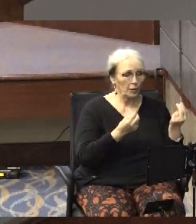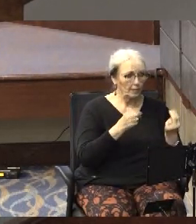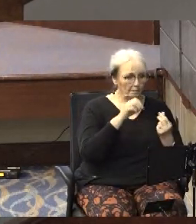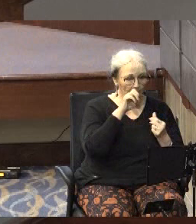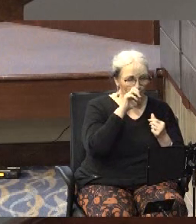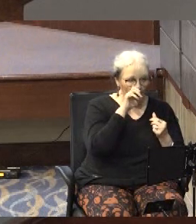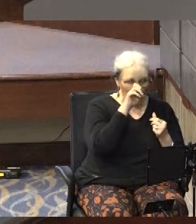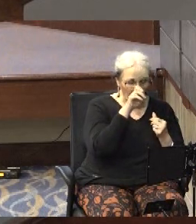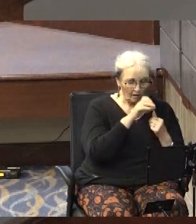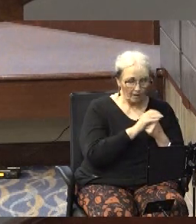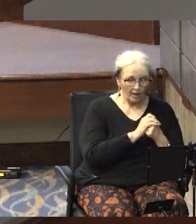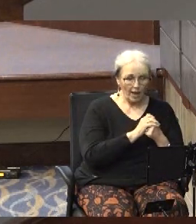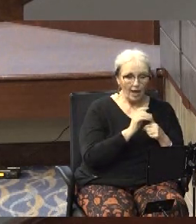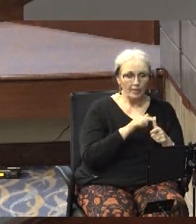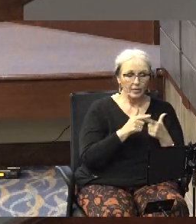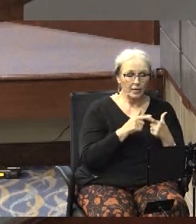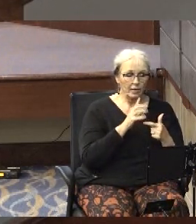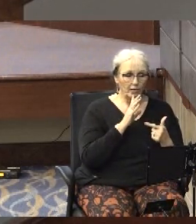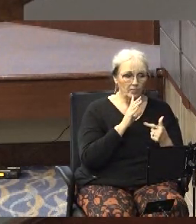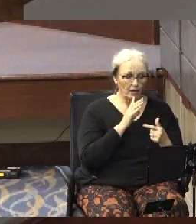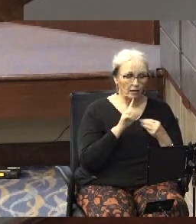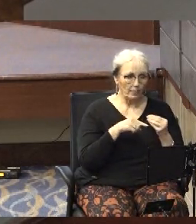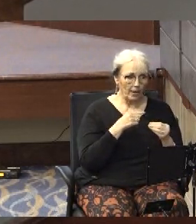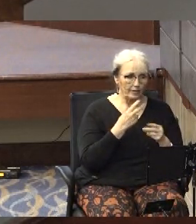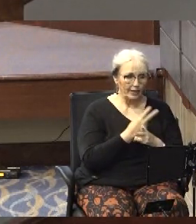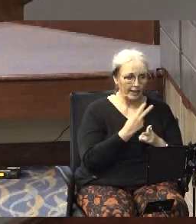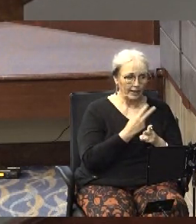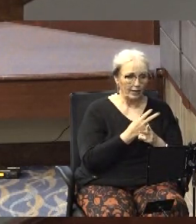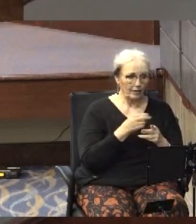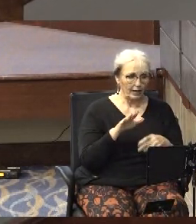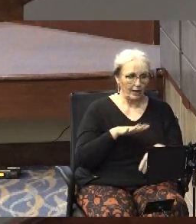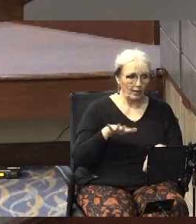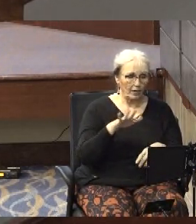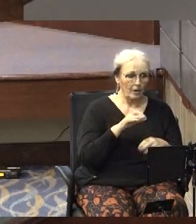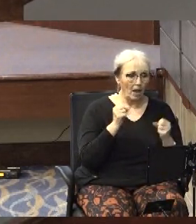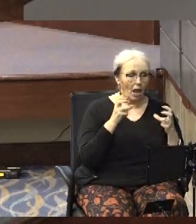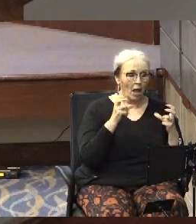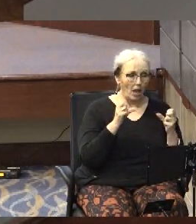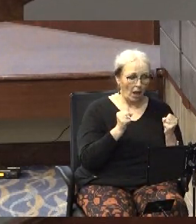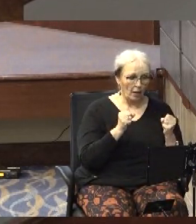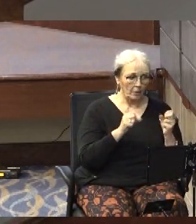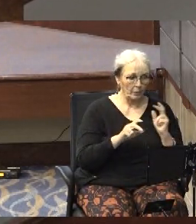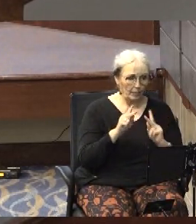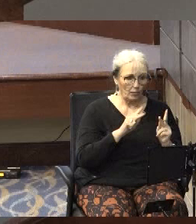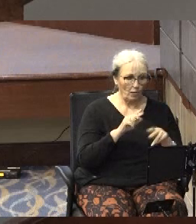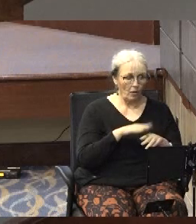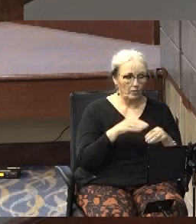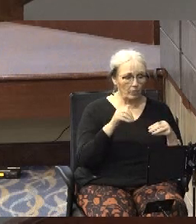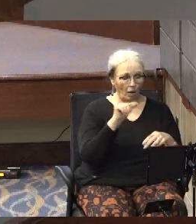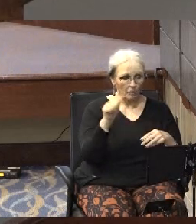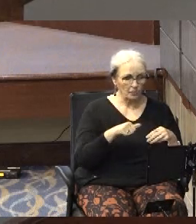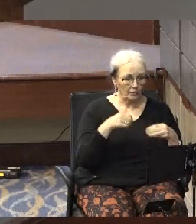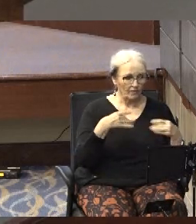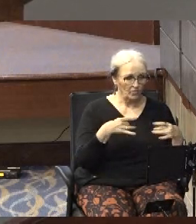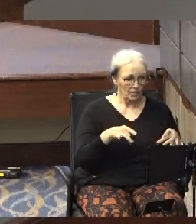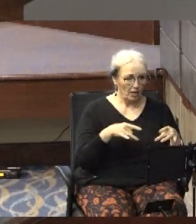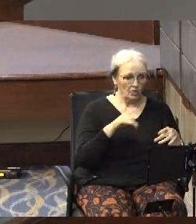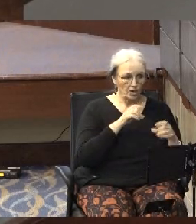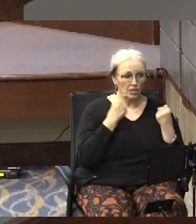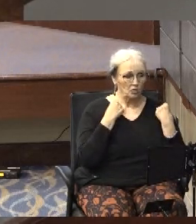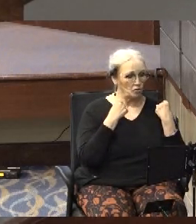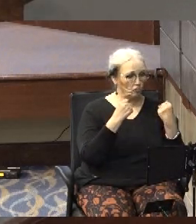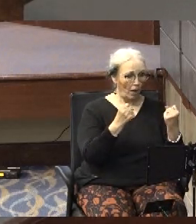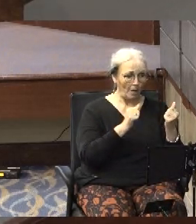Meg Salone is talking about the character of the neighborhood and stuff like that. There's plenty of houses on Austin right now for sale. All you got to do is drive down Austin